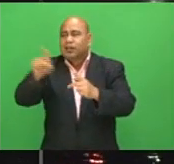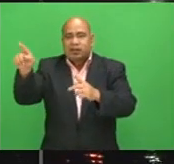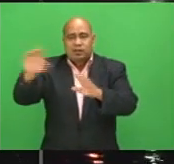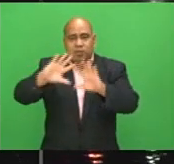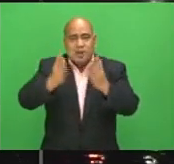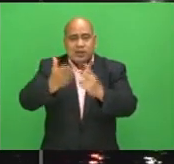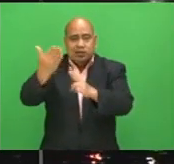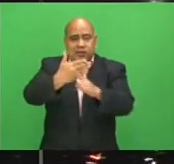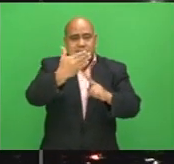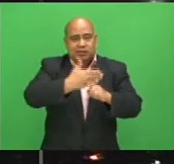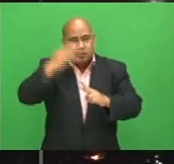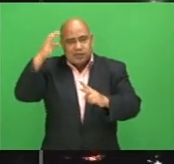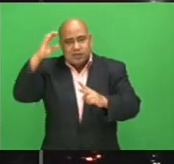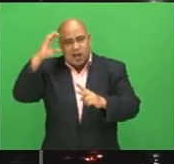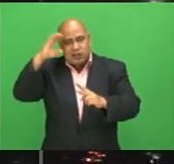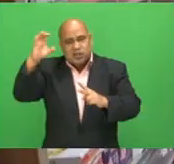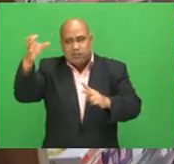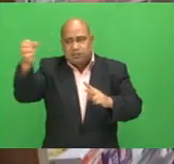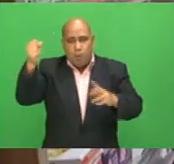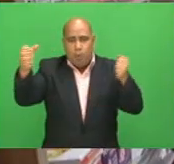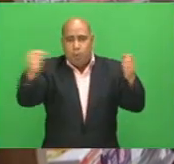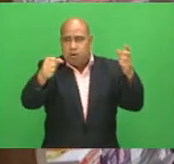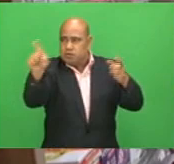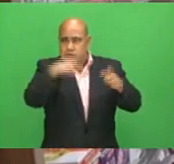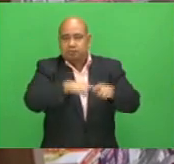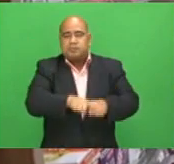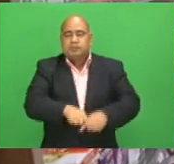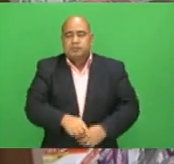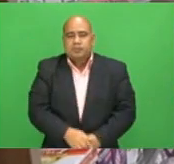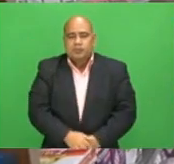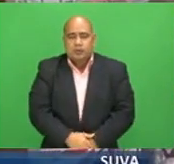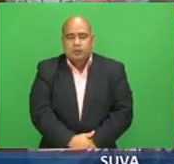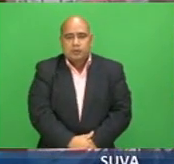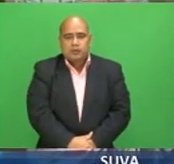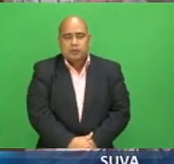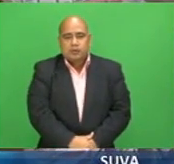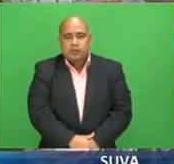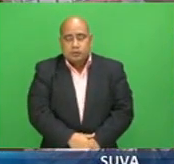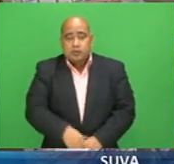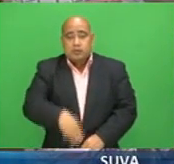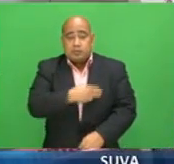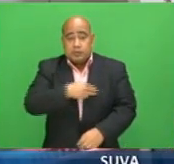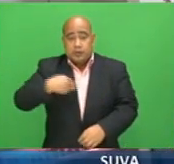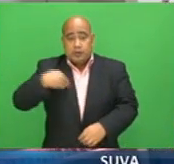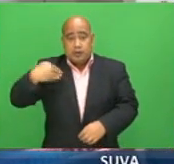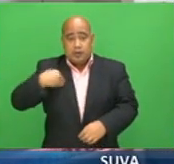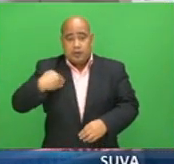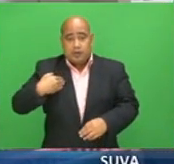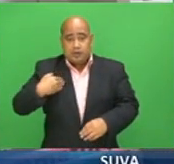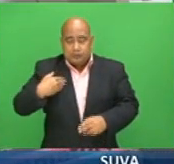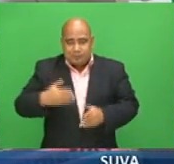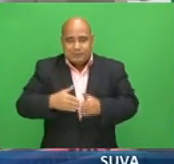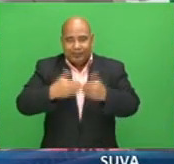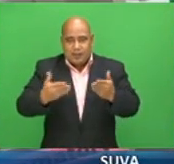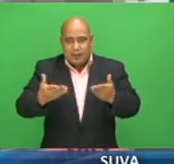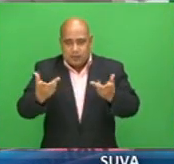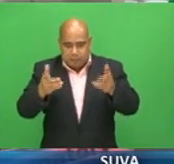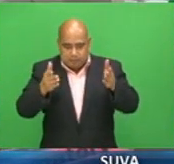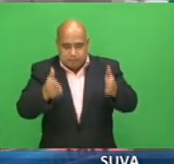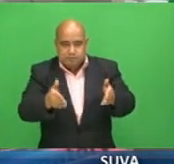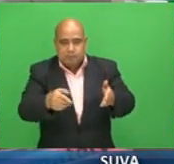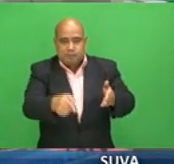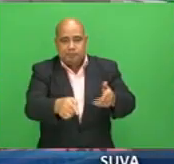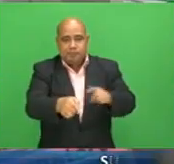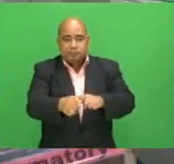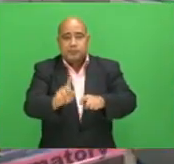Koroi Tandolala reports. The Ministry of Health is now exploring alternatives to aid those in need of certain medicine